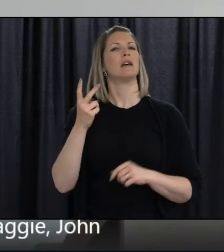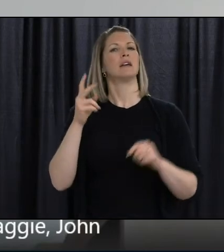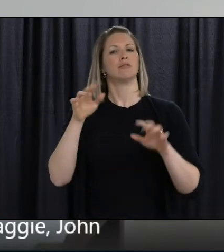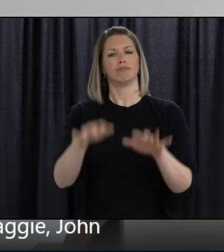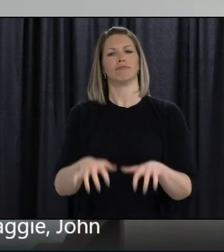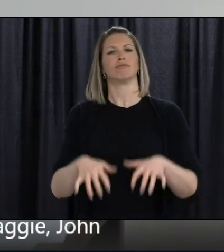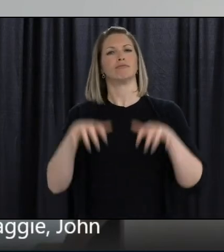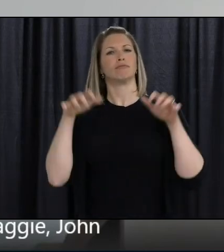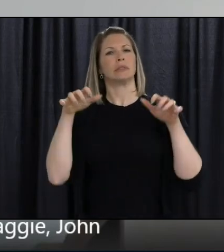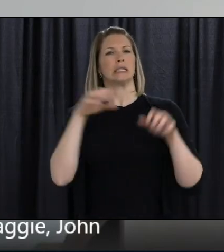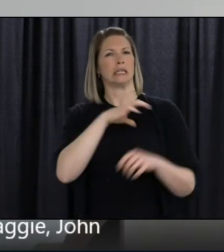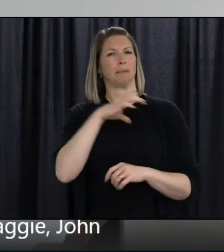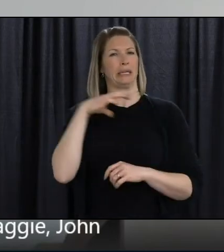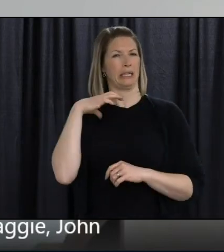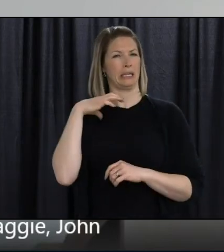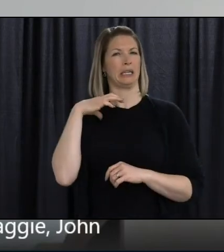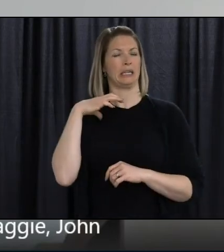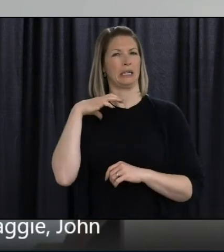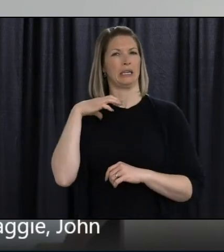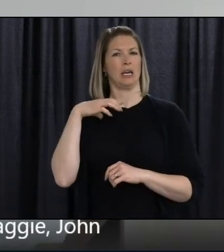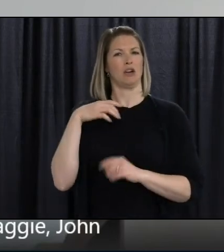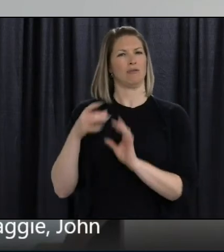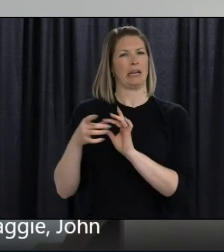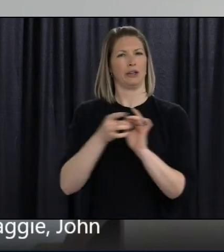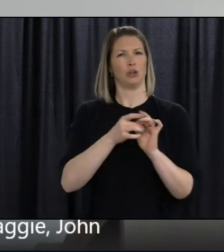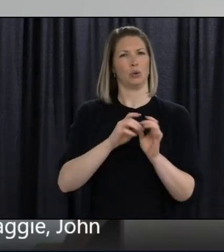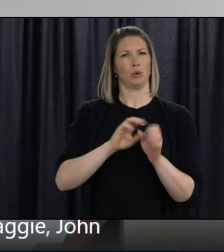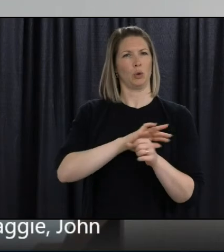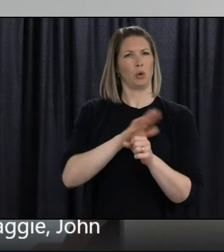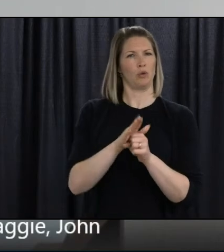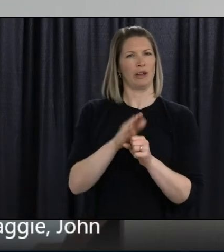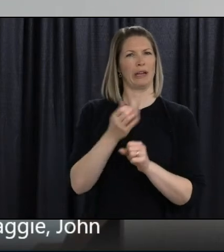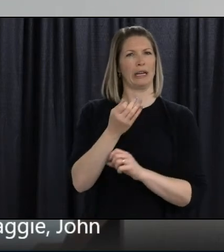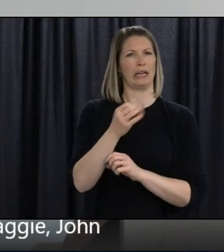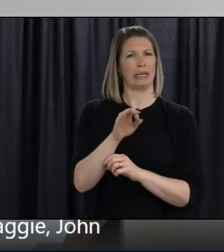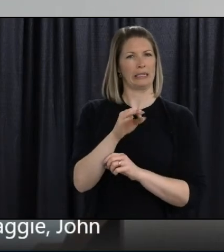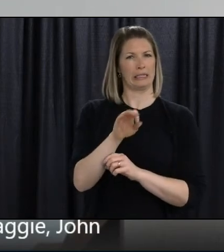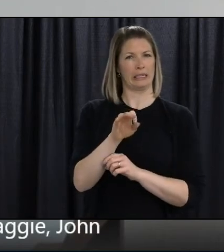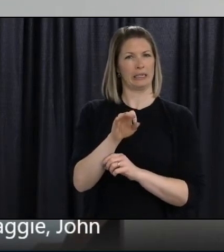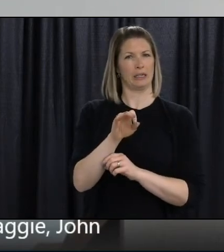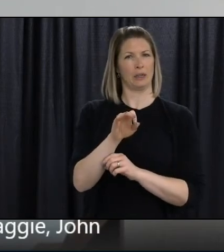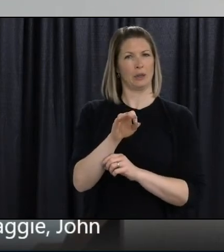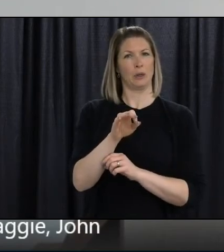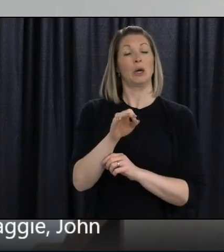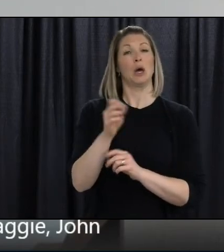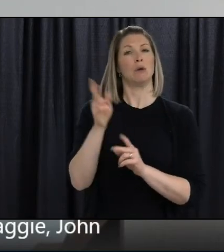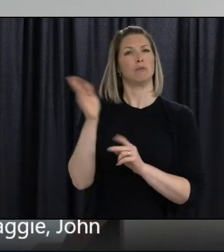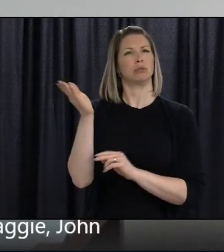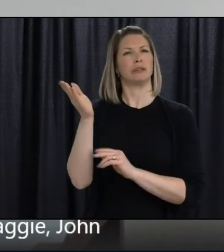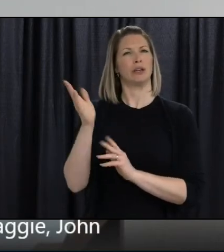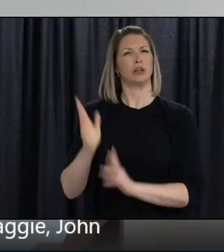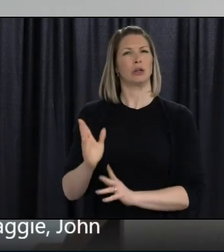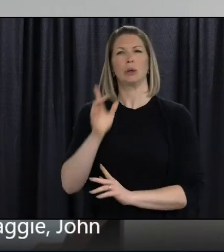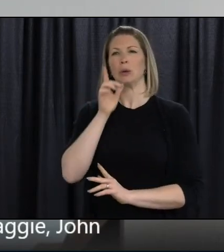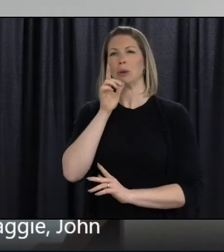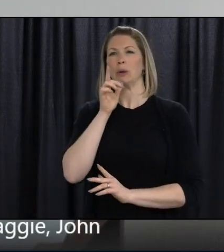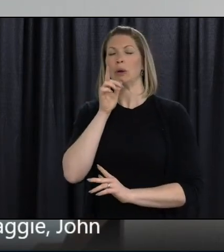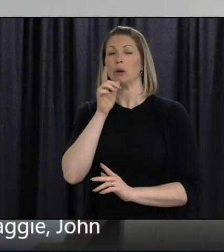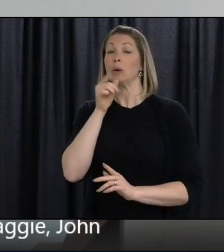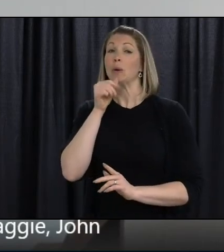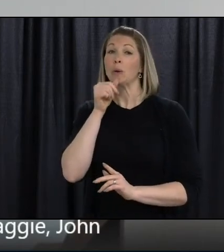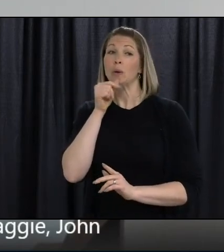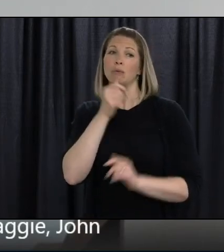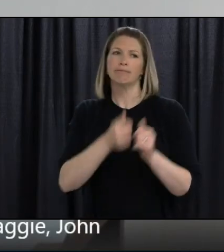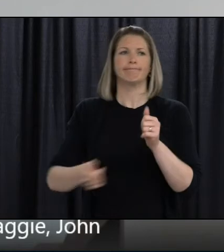Committee on COVID-19 was made by a world-renowned epidemiologist, and he said, we